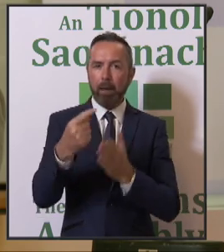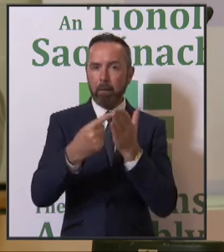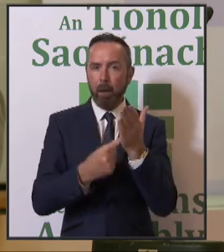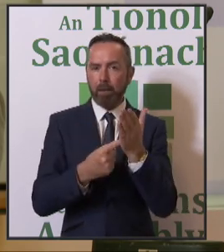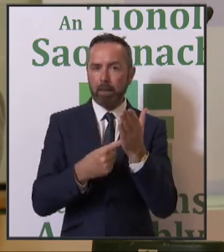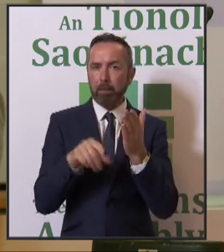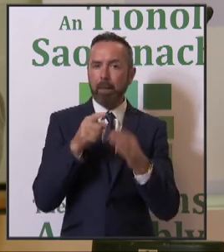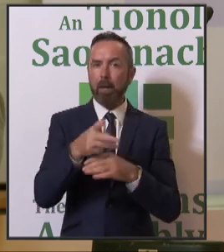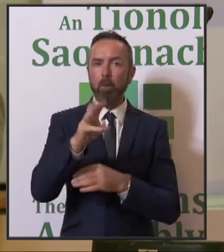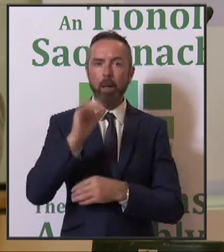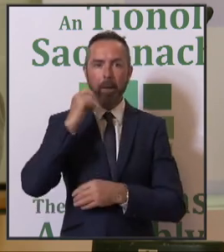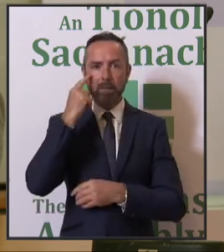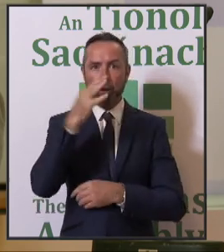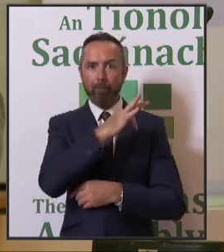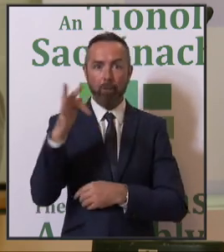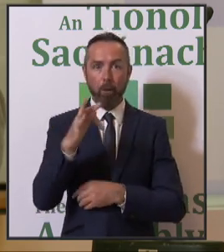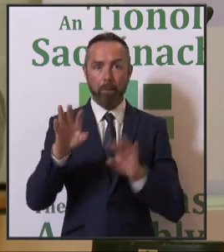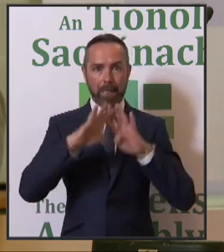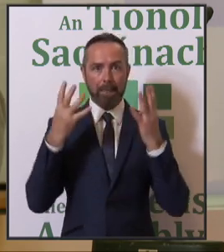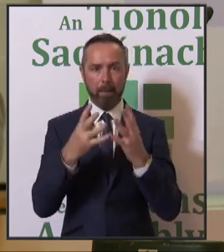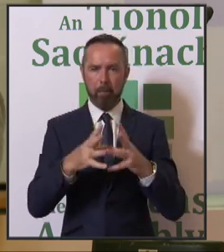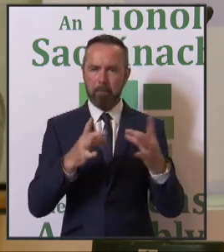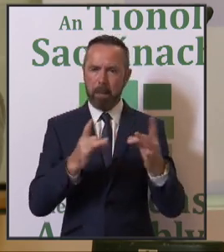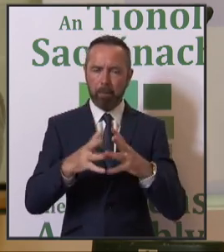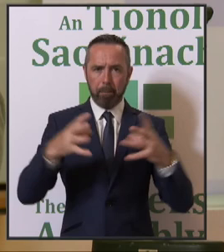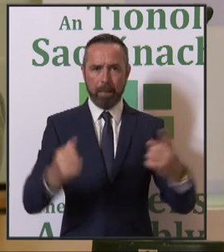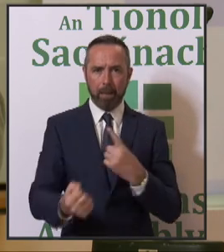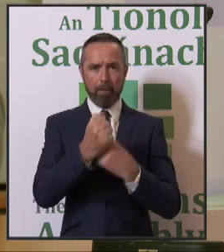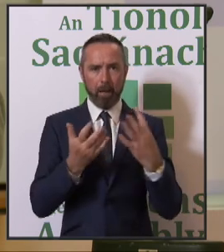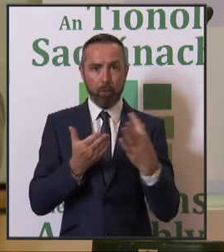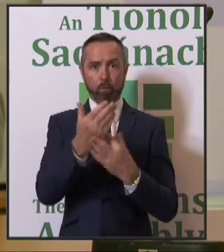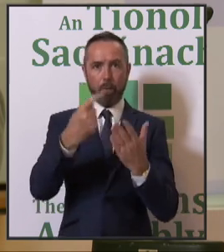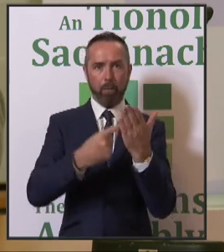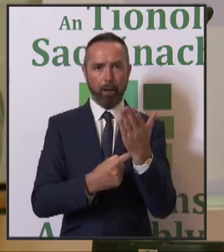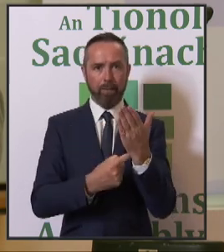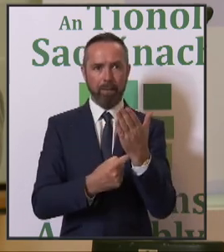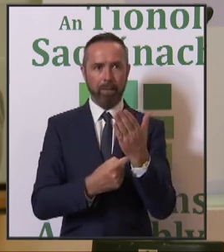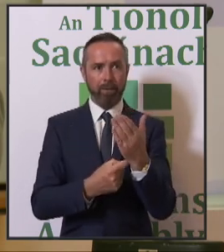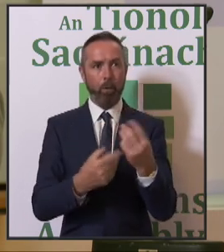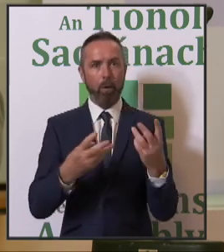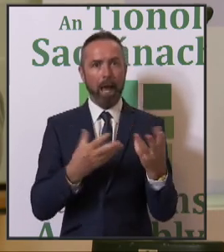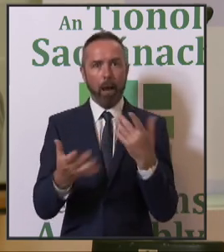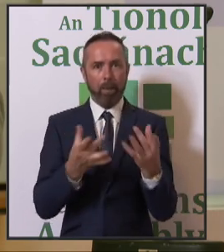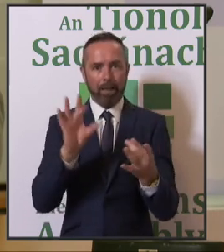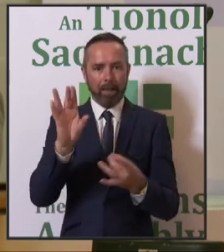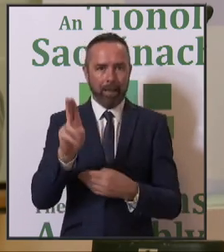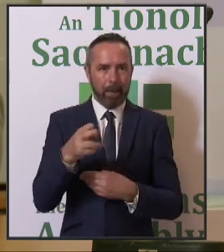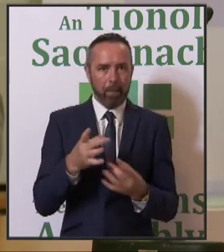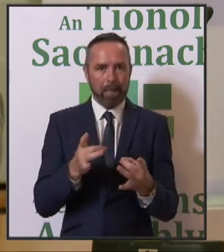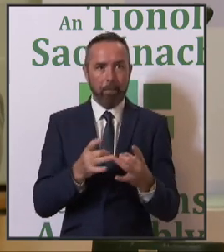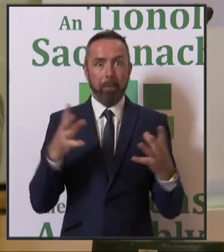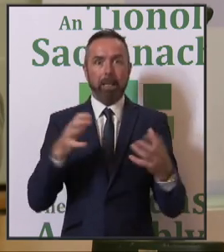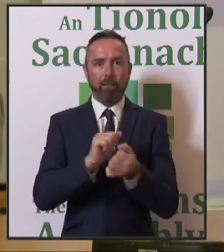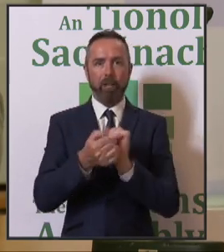seen from the assembly what a massive impact you can make through policy and what a big change it can have to Ireland. So yeah, wow. Big impact. It's